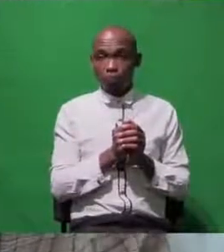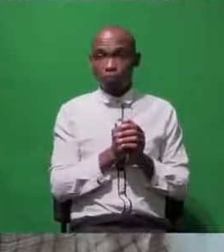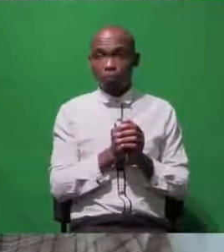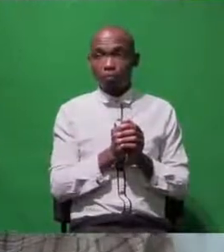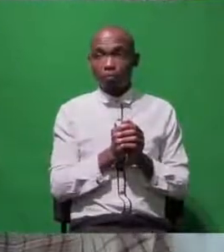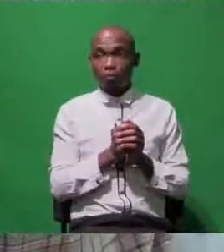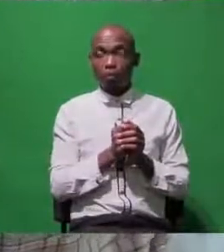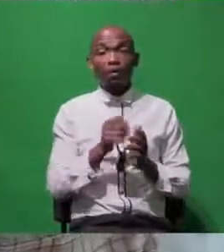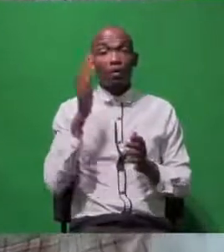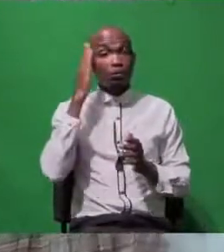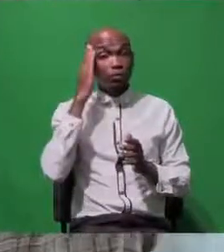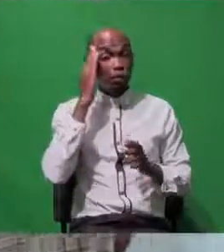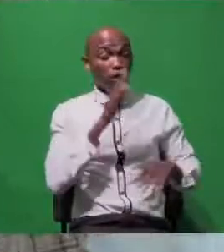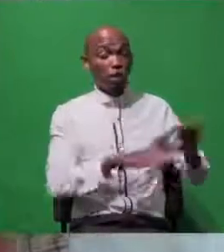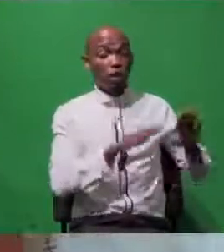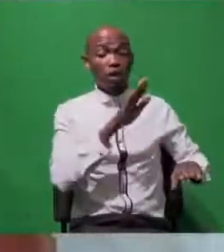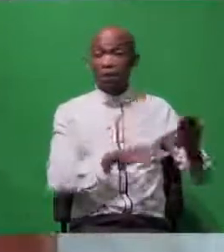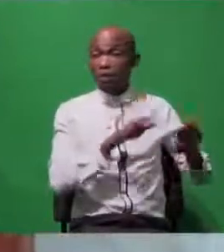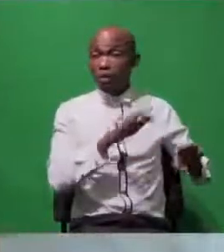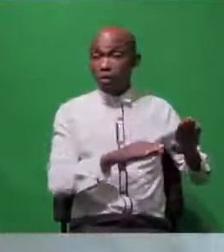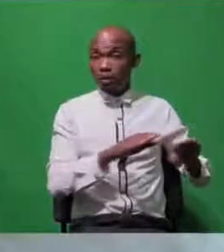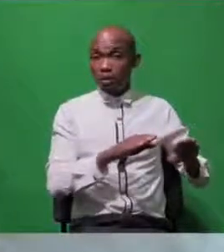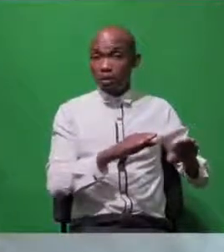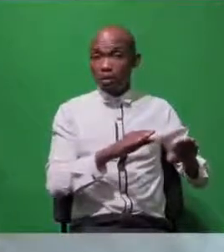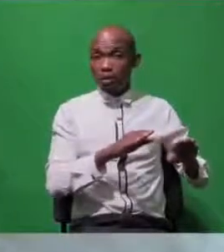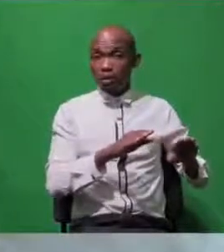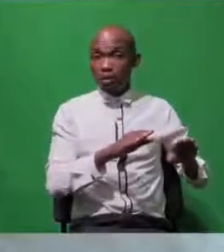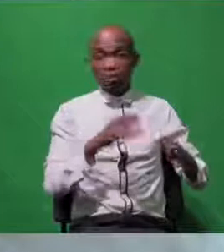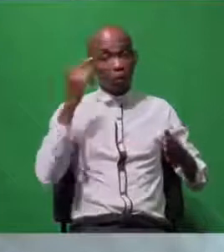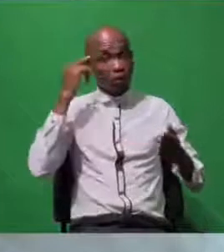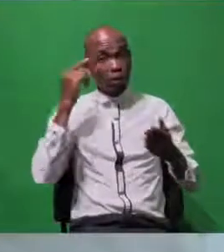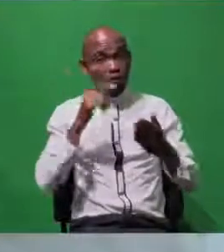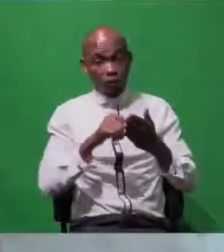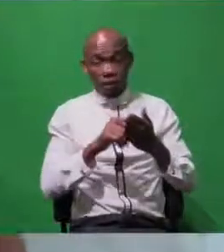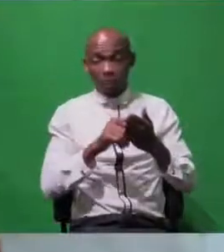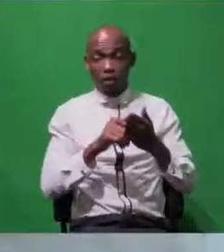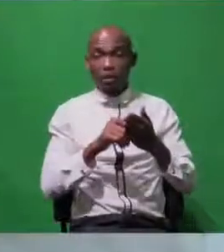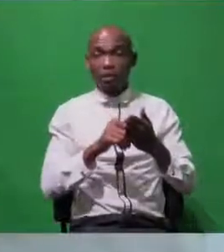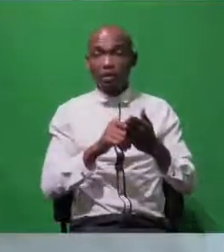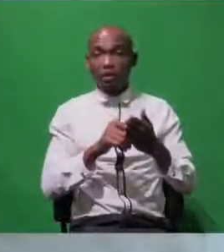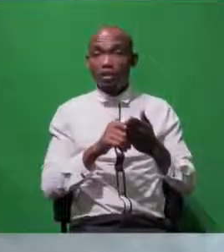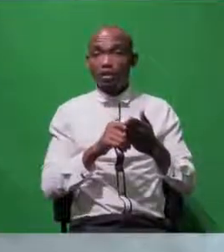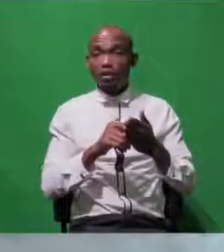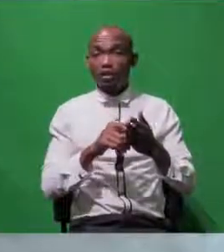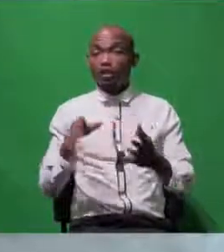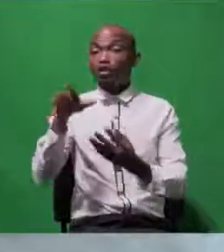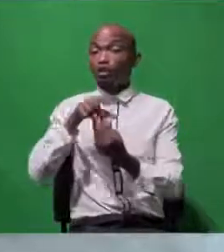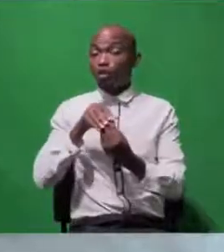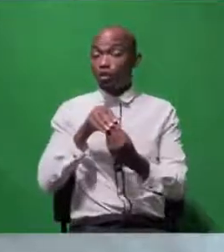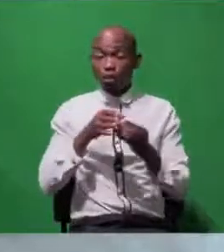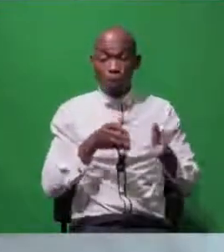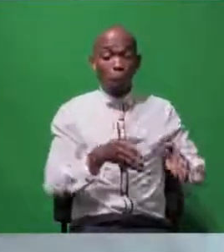As we know, culture can be defined as total ways of life. And one of